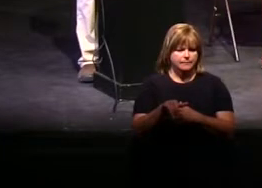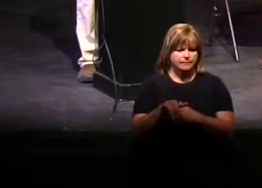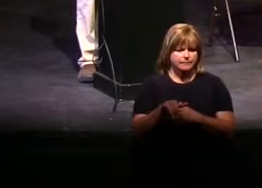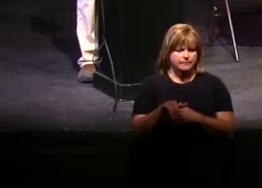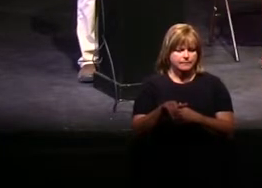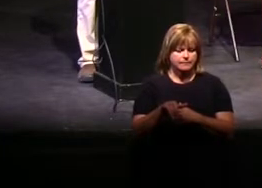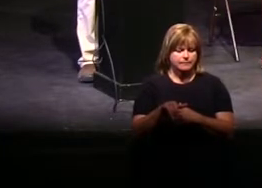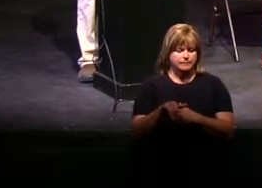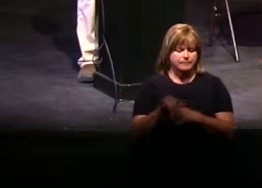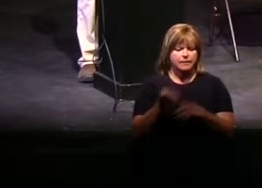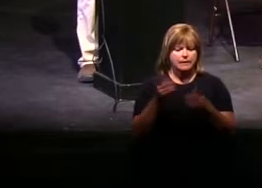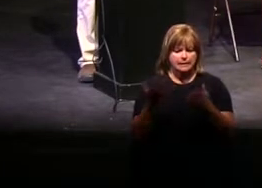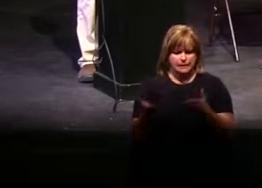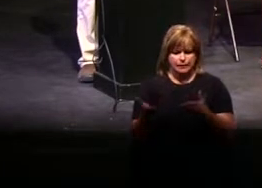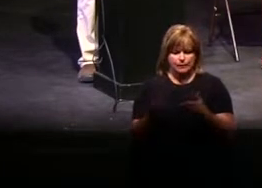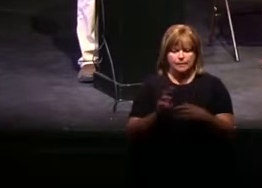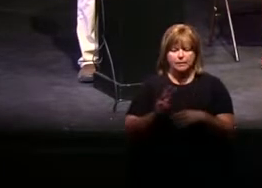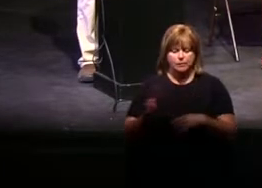West.